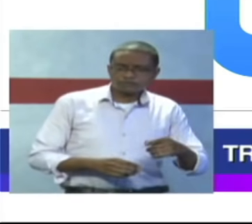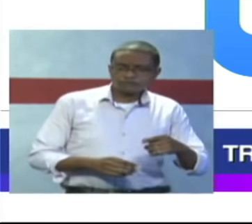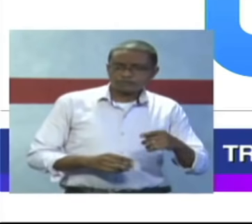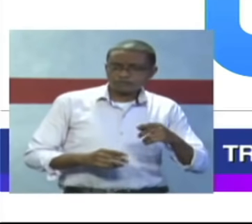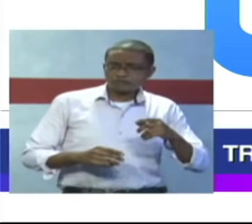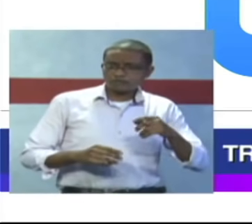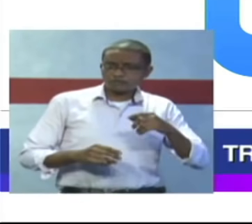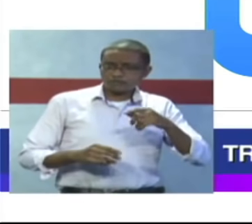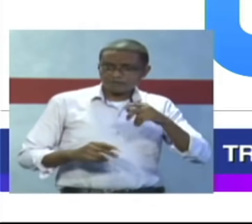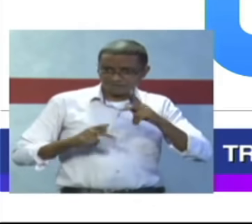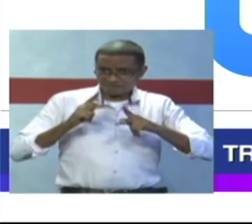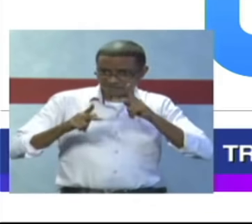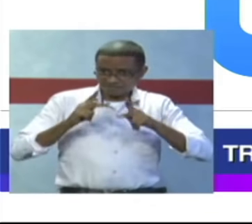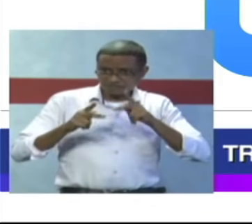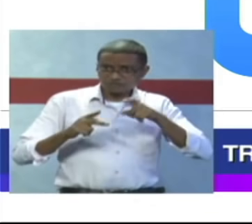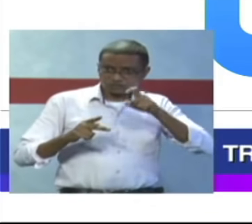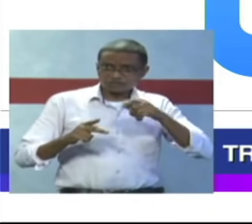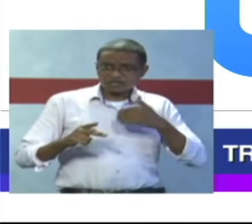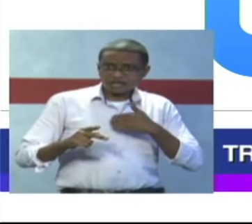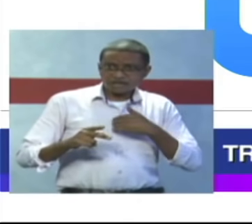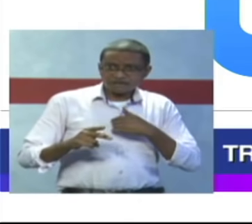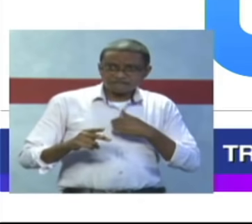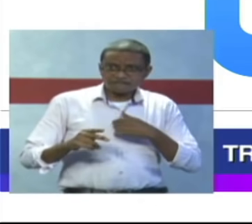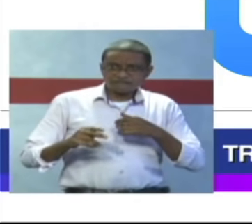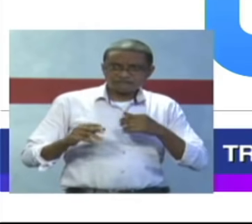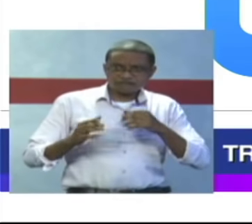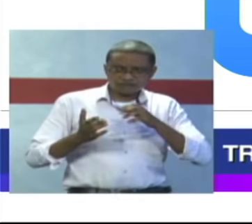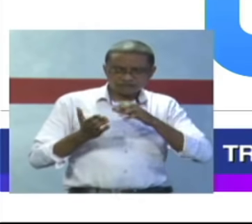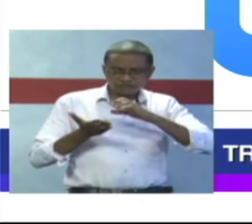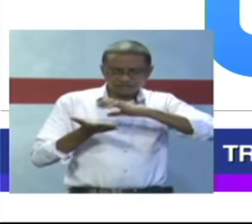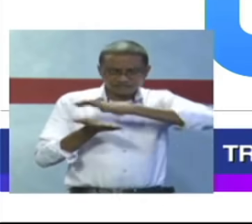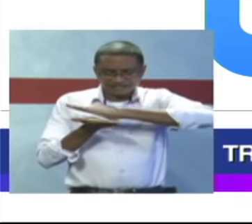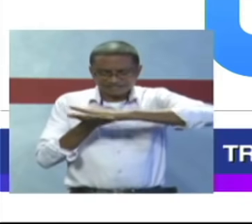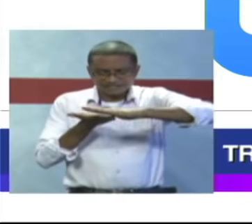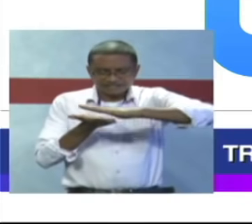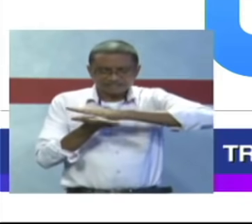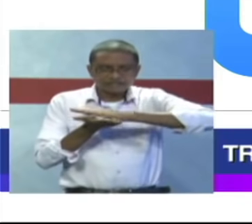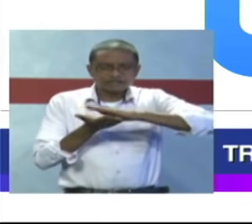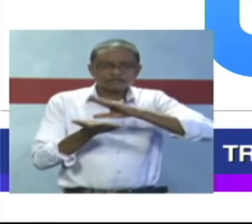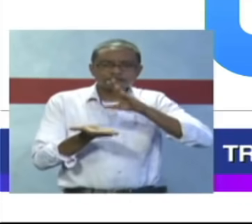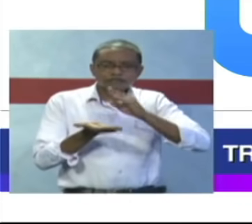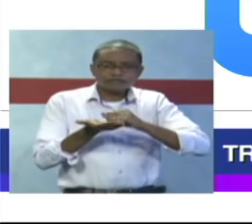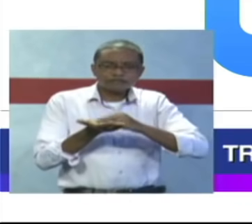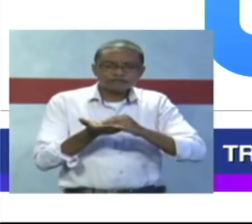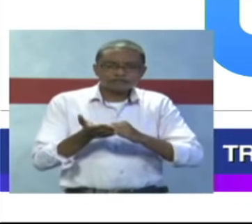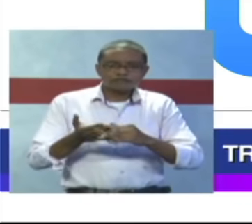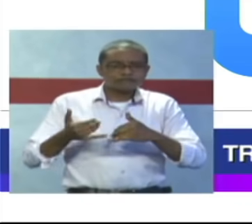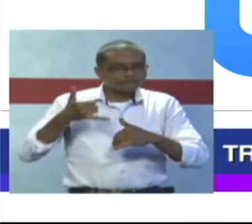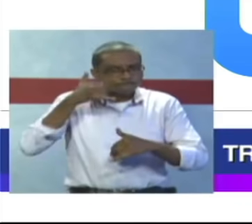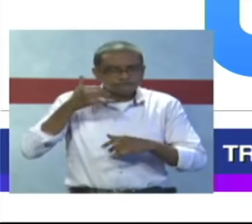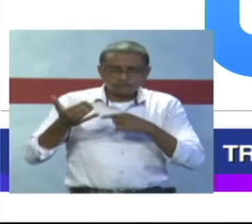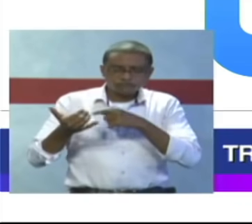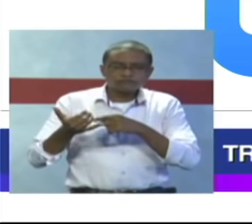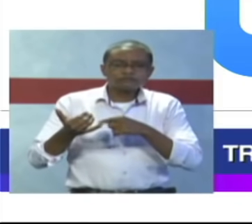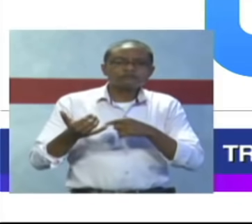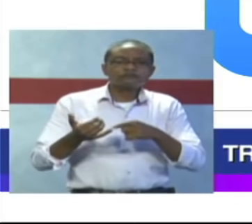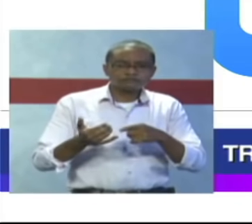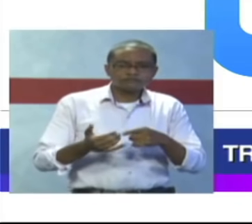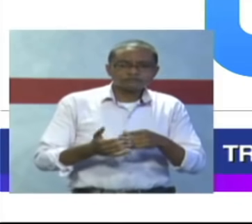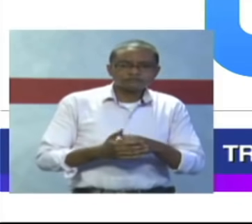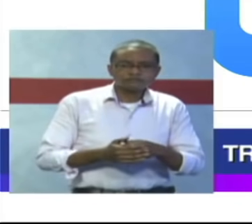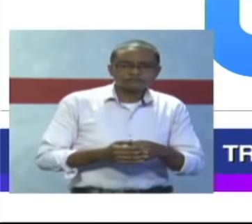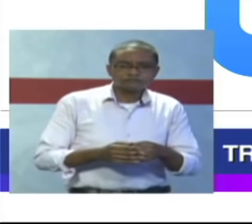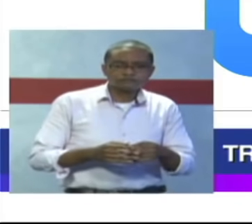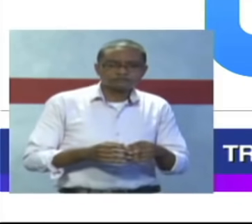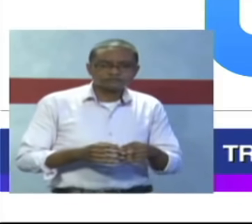have a scanned copy of their immunization cards on their mobile devices, as this would aid in convenience as well as the longevity of the